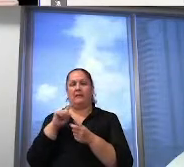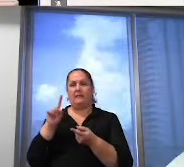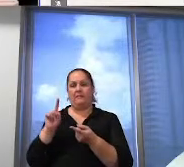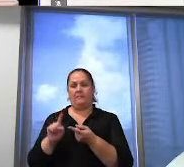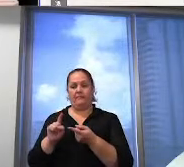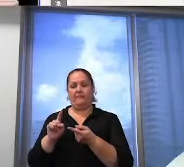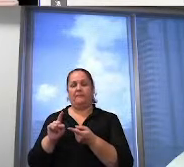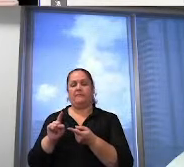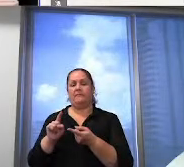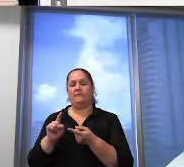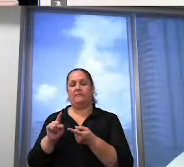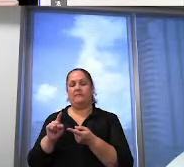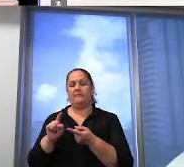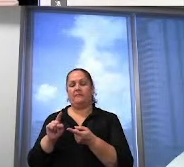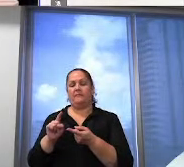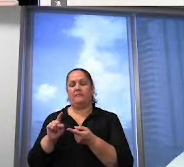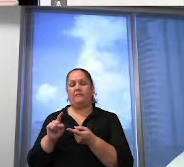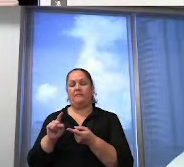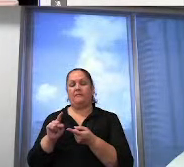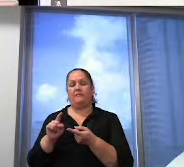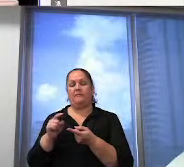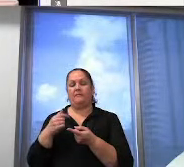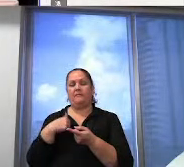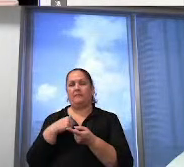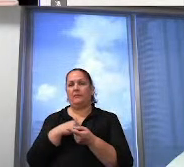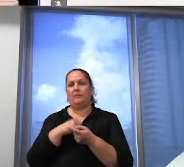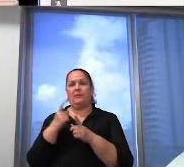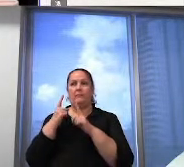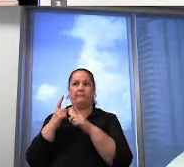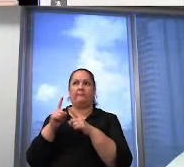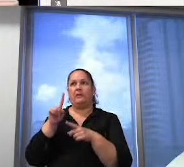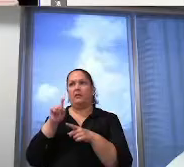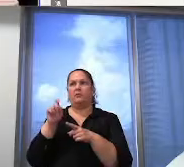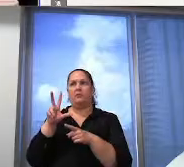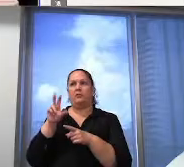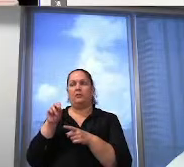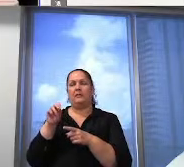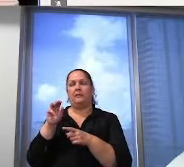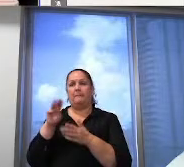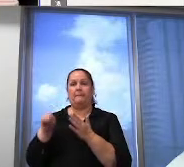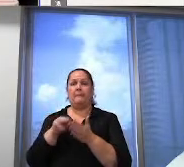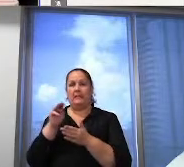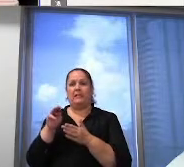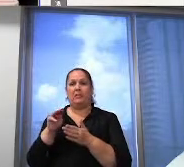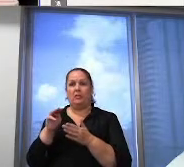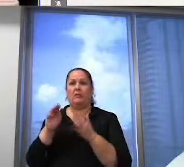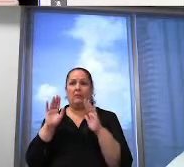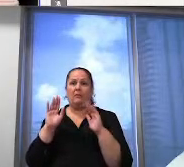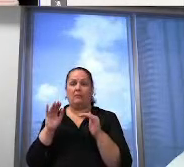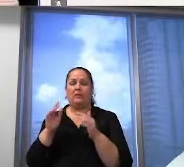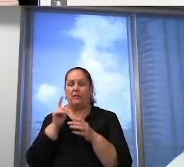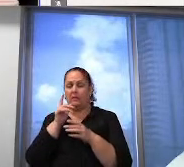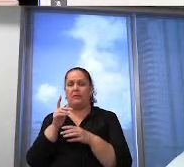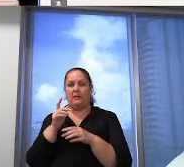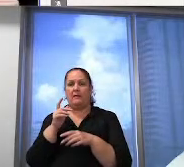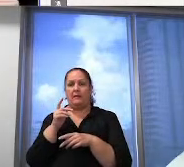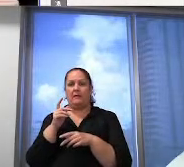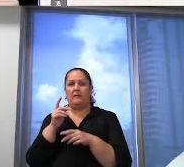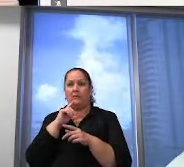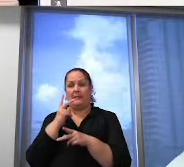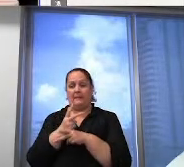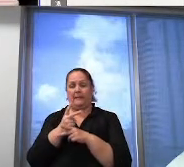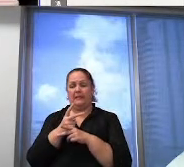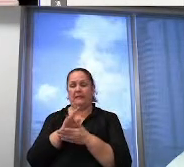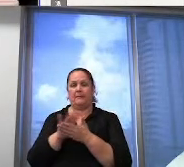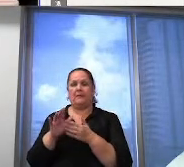has a reduced amount. And we're targeting the 130 million will allow us to put our hands on, from